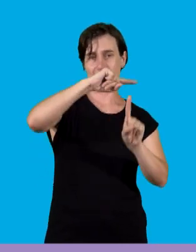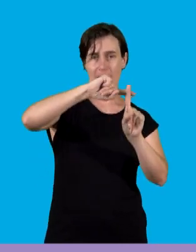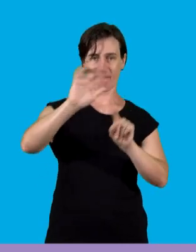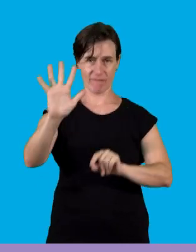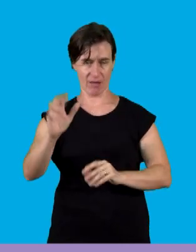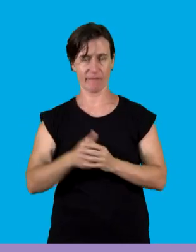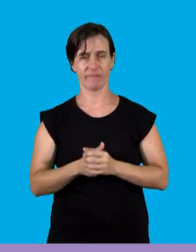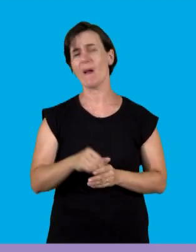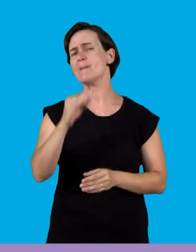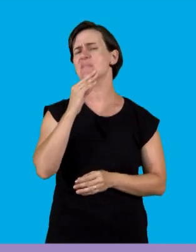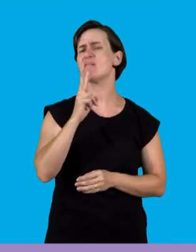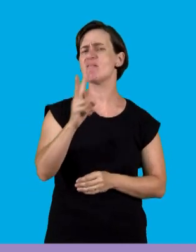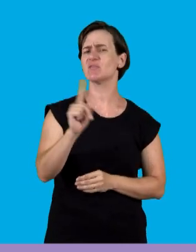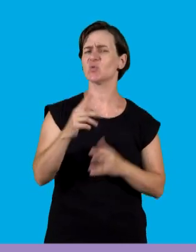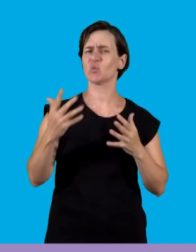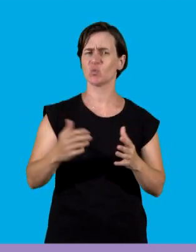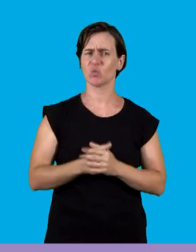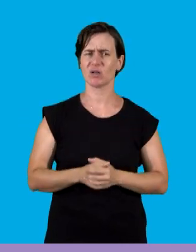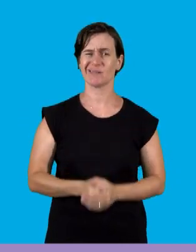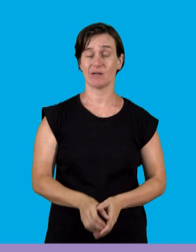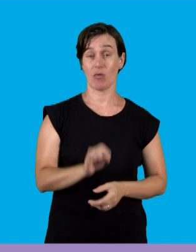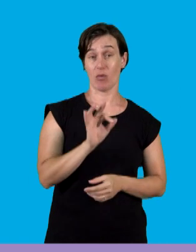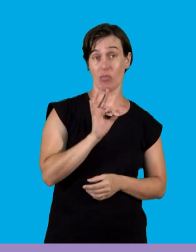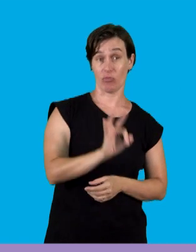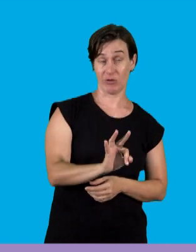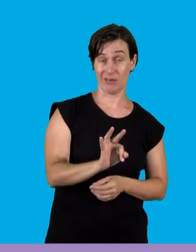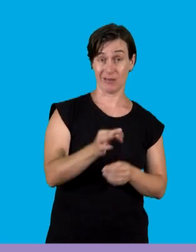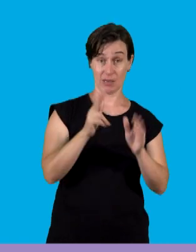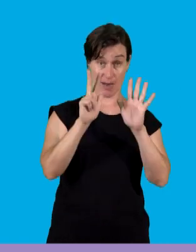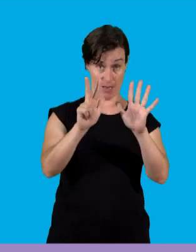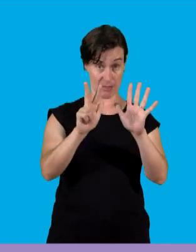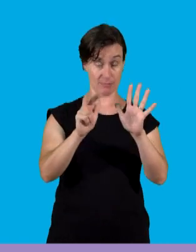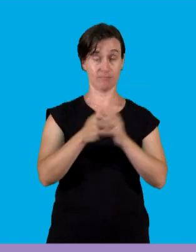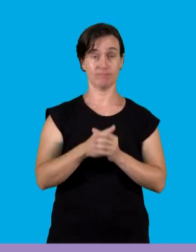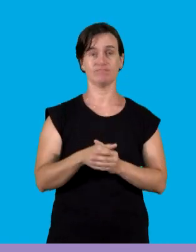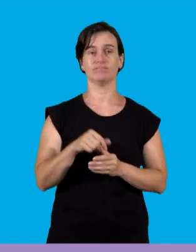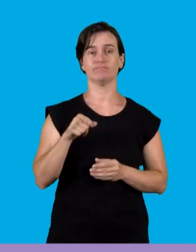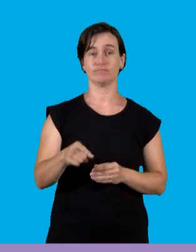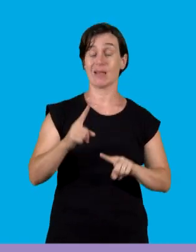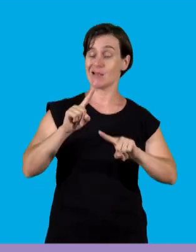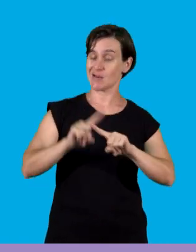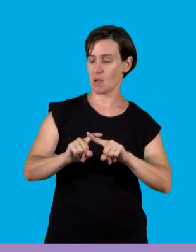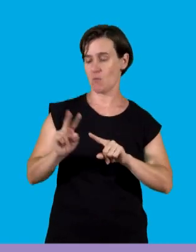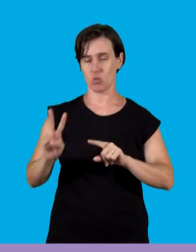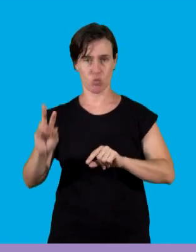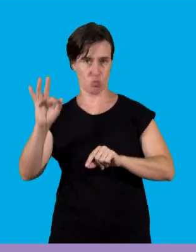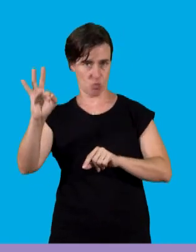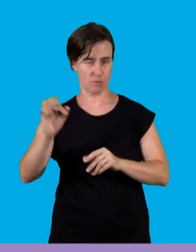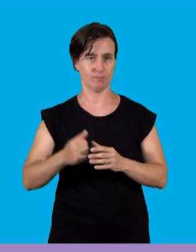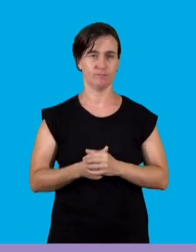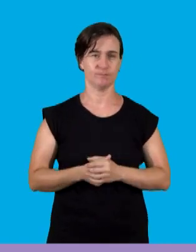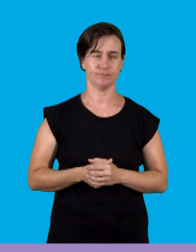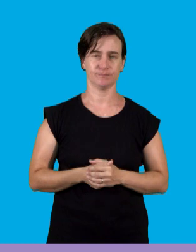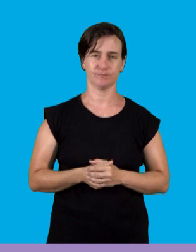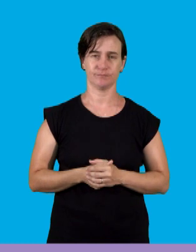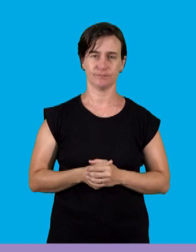5. Now, what is our answer going to be? It's going to be our base 3 exponent 8,